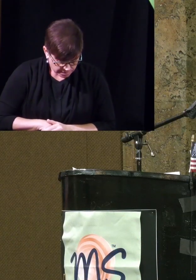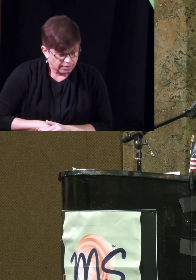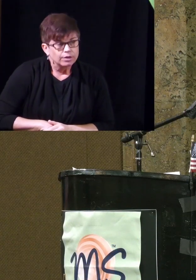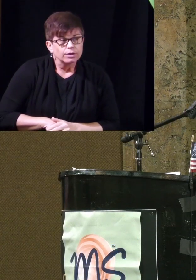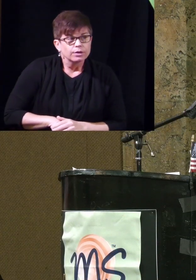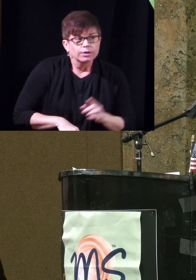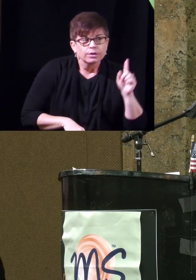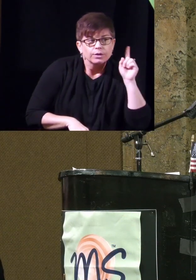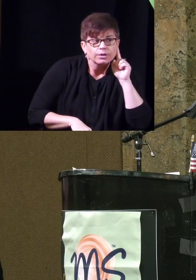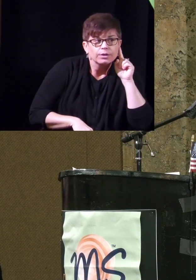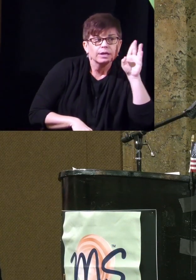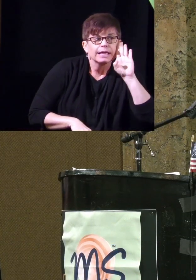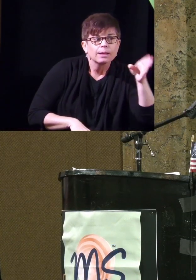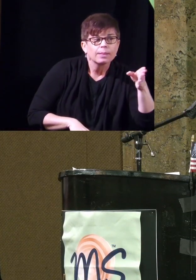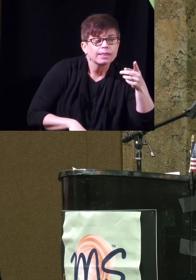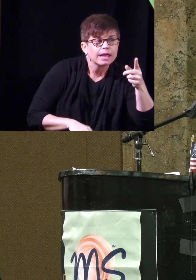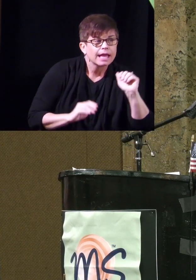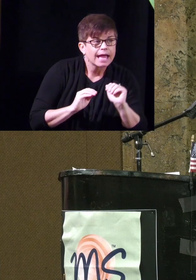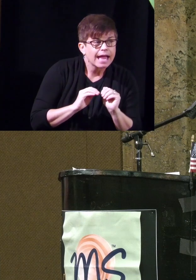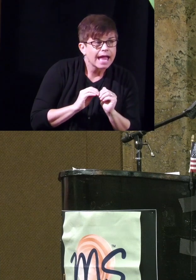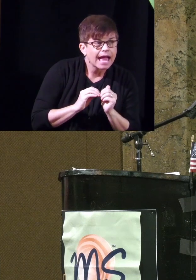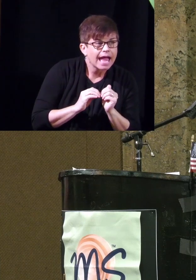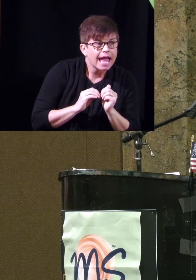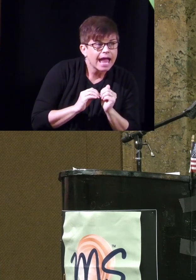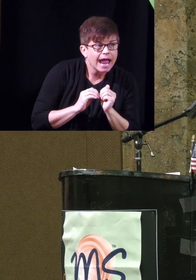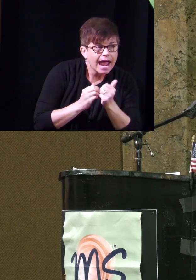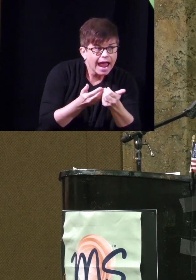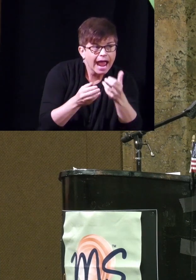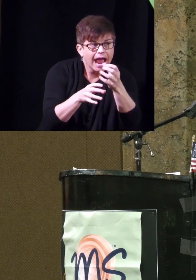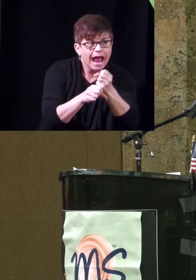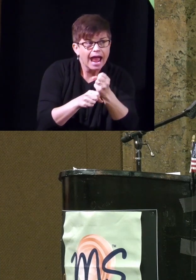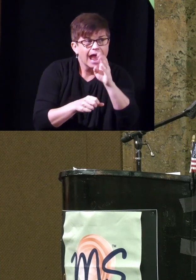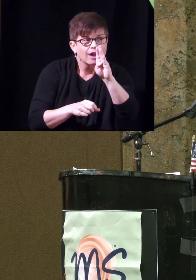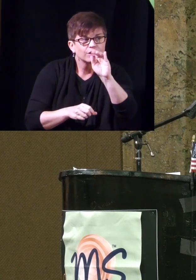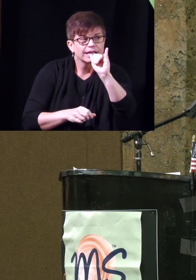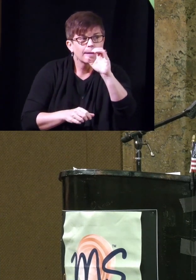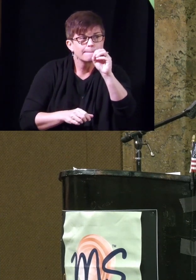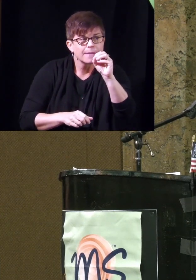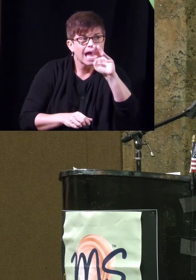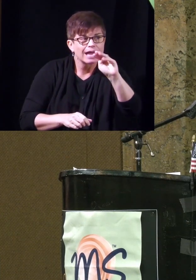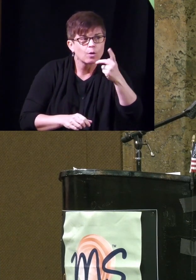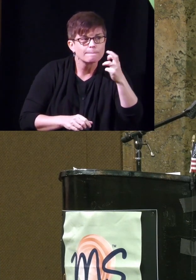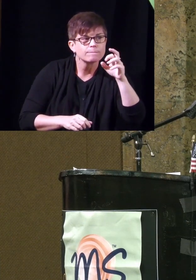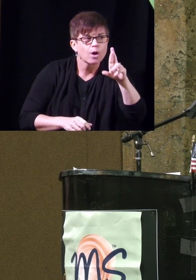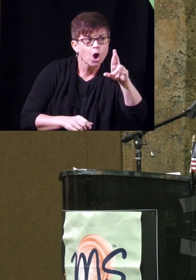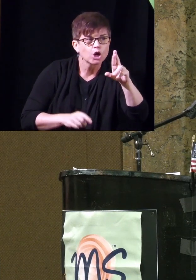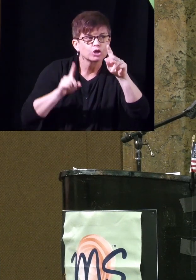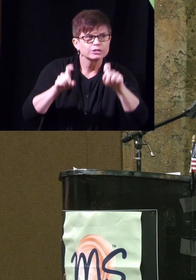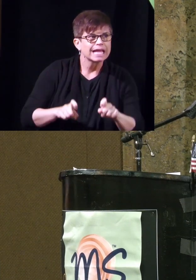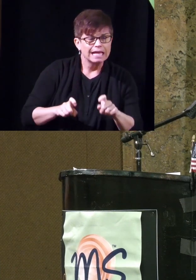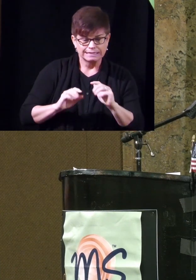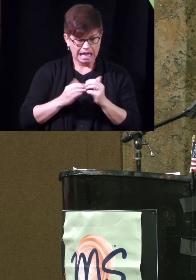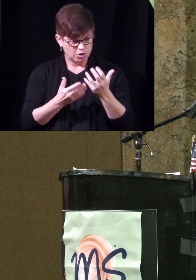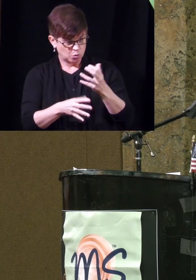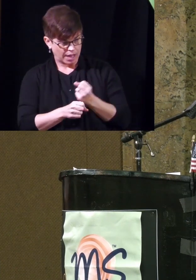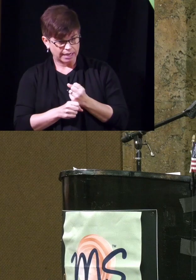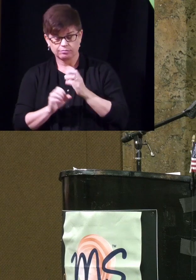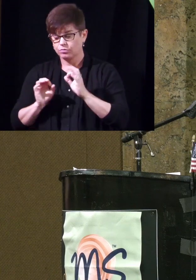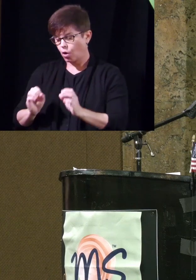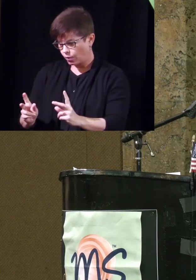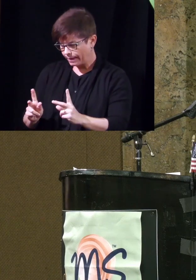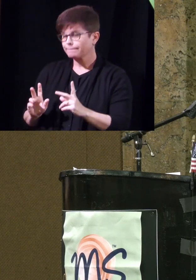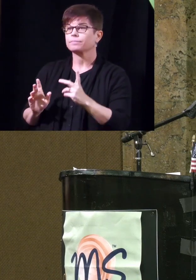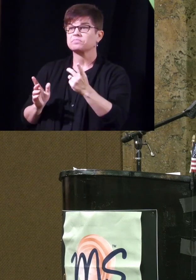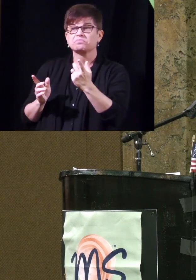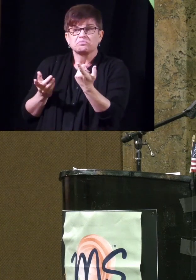Hi, Dr. Steingo. How do you get a biomarker test done? How do you get it?